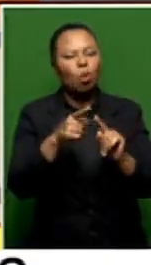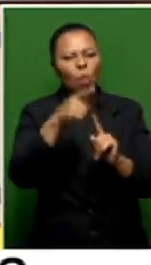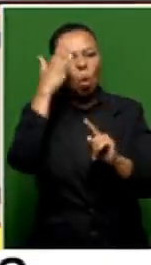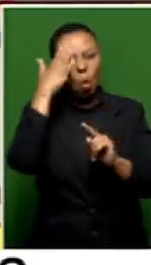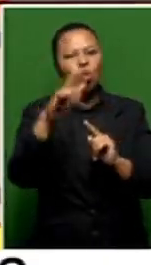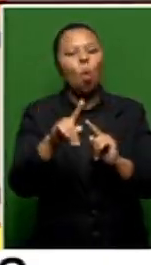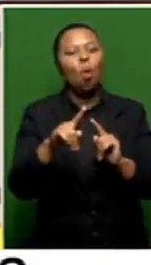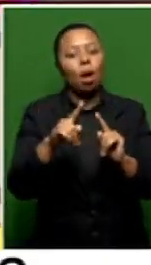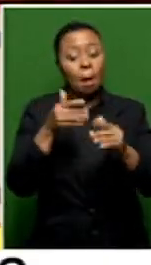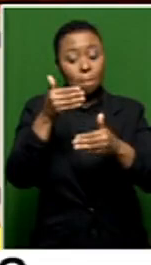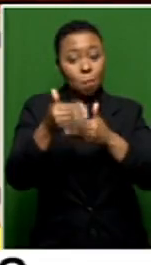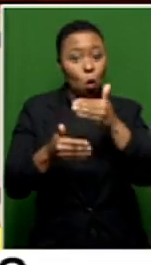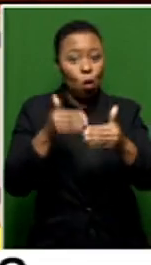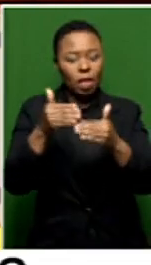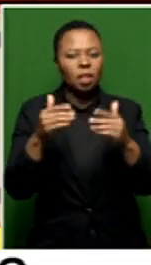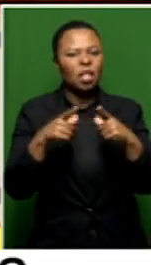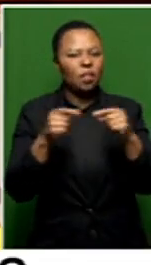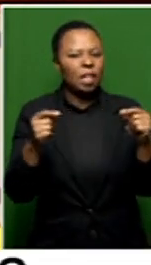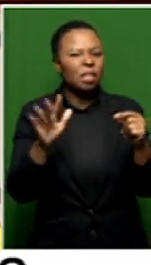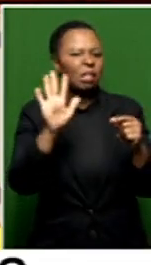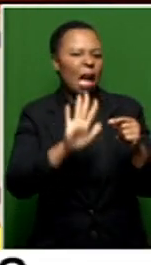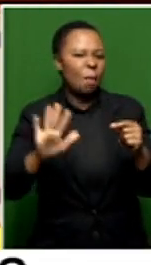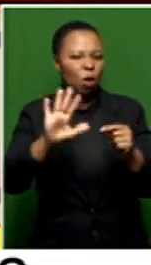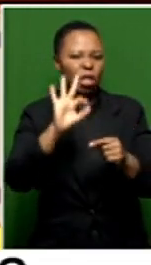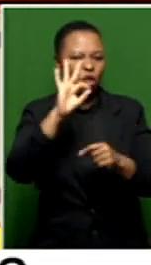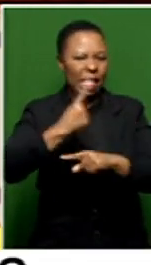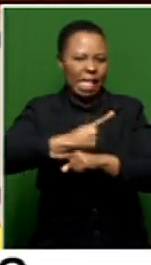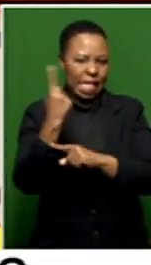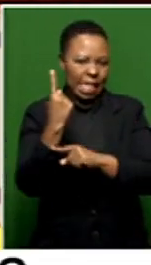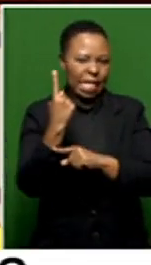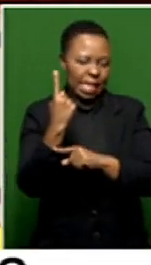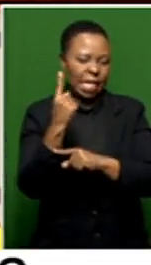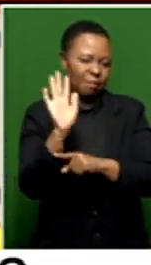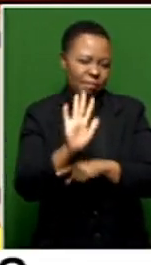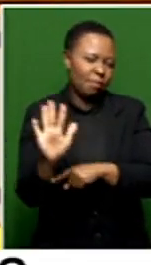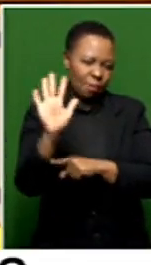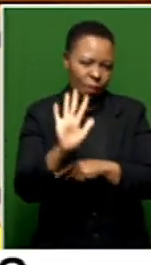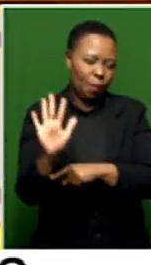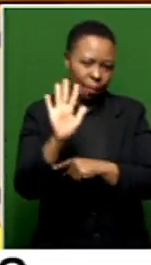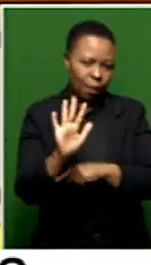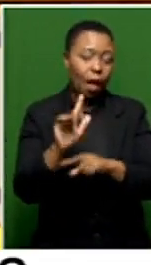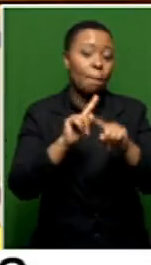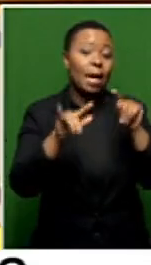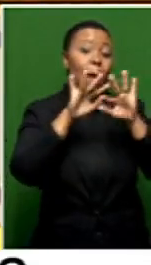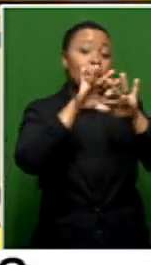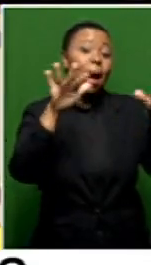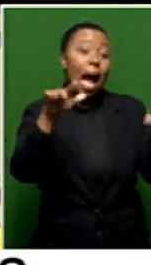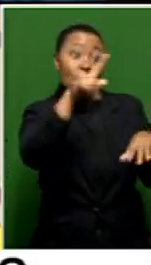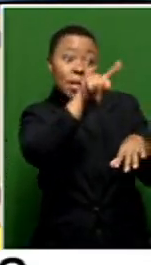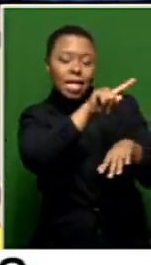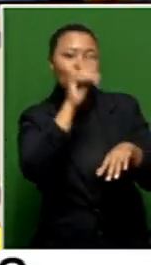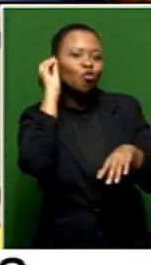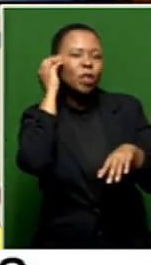to complete takes about 3 days or so. The public is interested in knowing